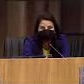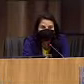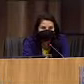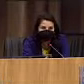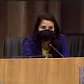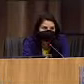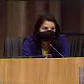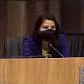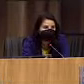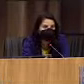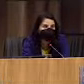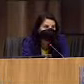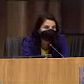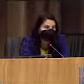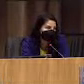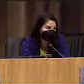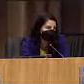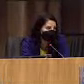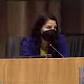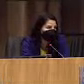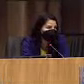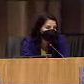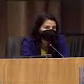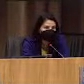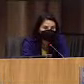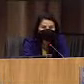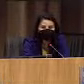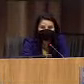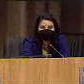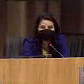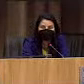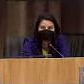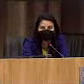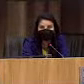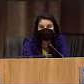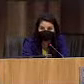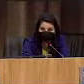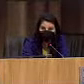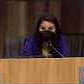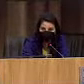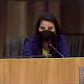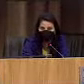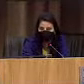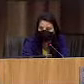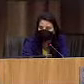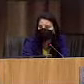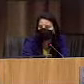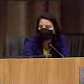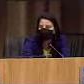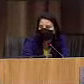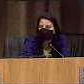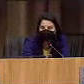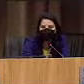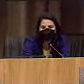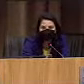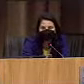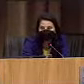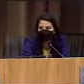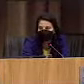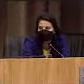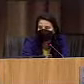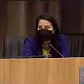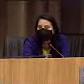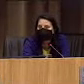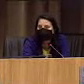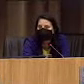variant. And we have a vaccinal coverage of 73% of the population among adults and adolescents in